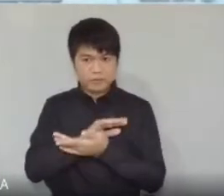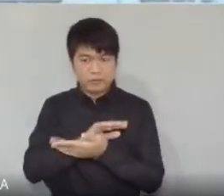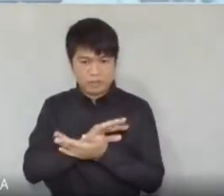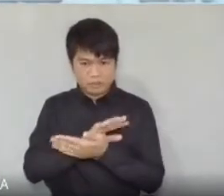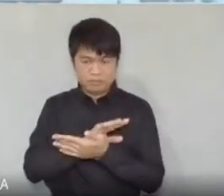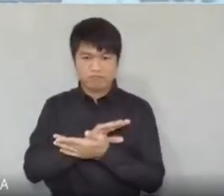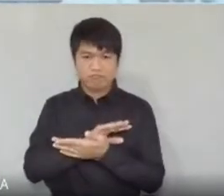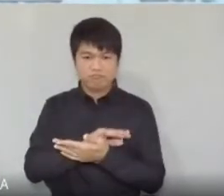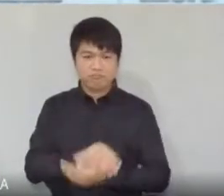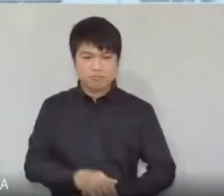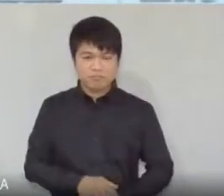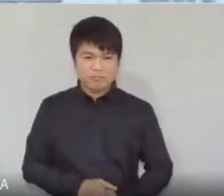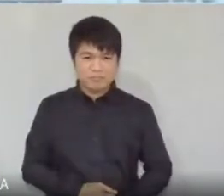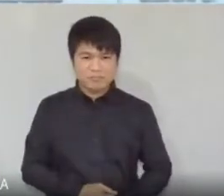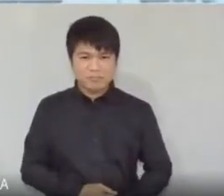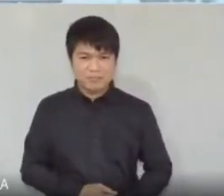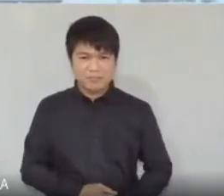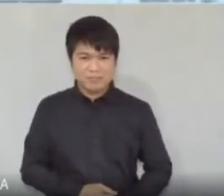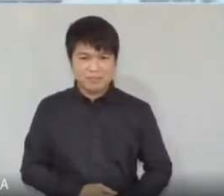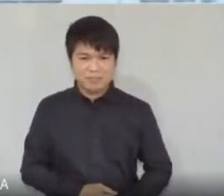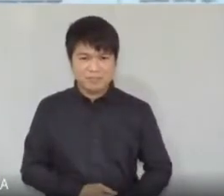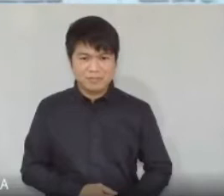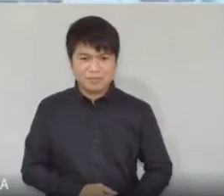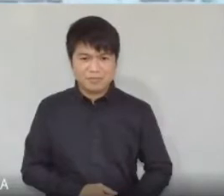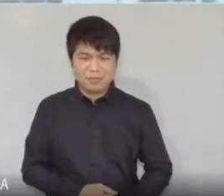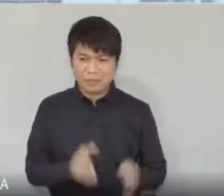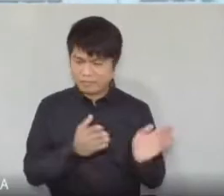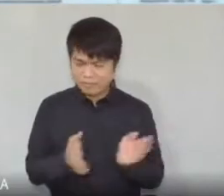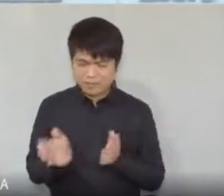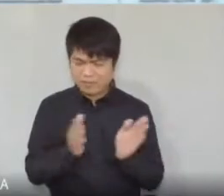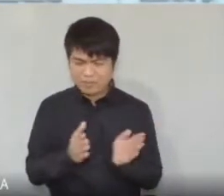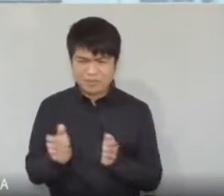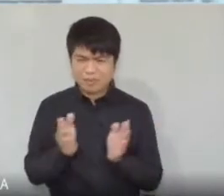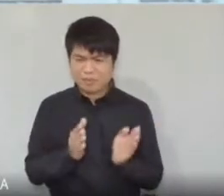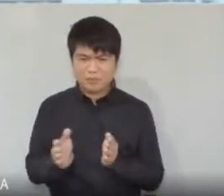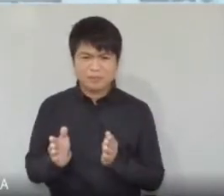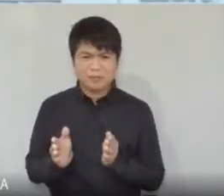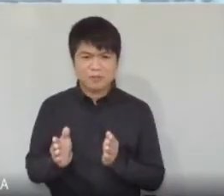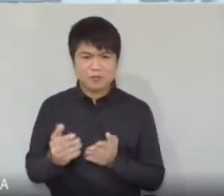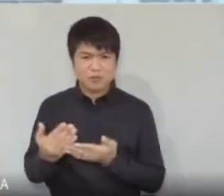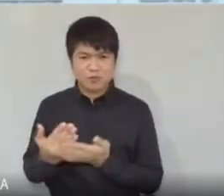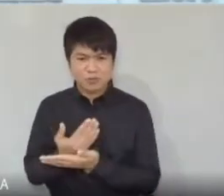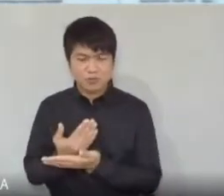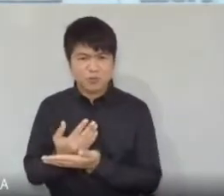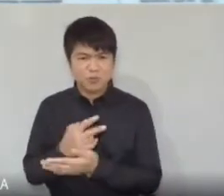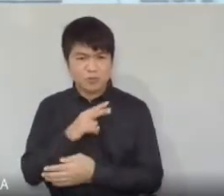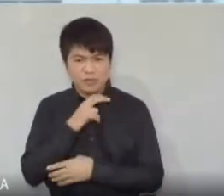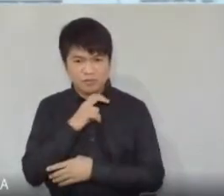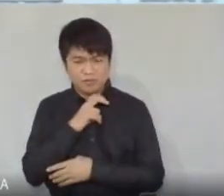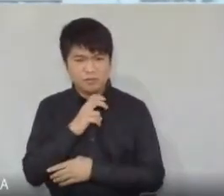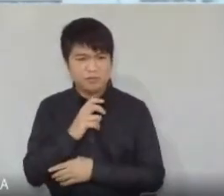was local transmission was reported. Taguig is in the first city that was reported.